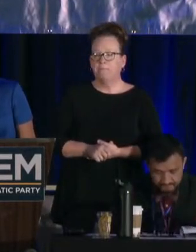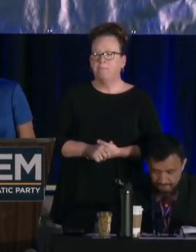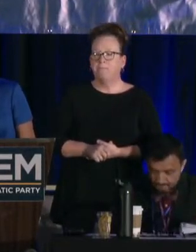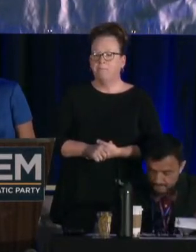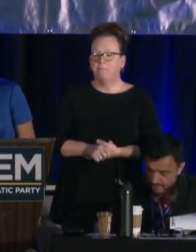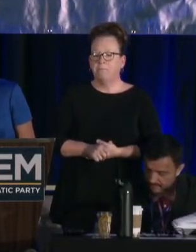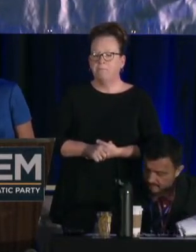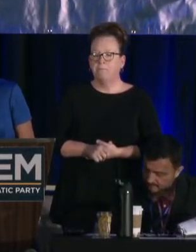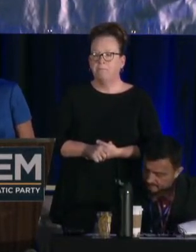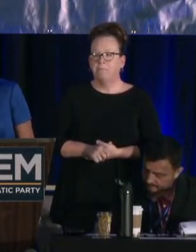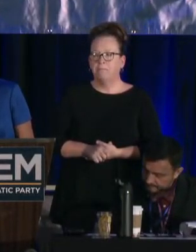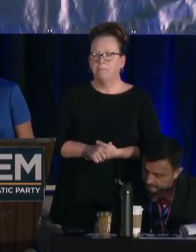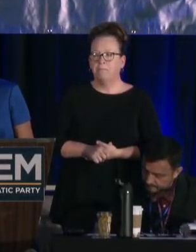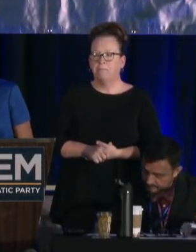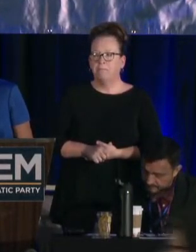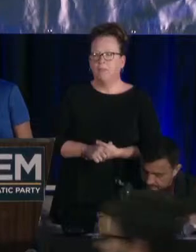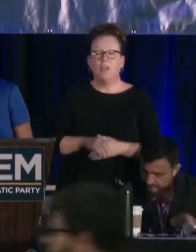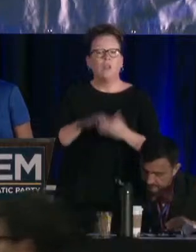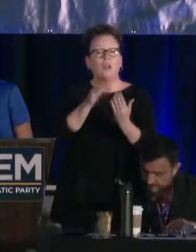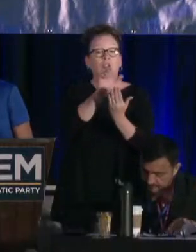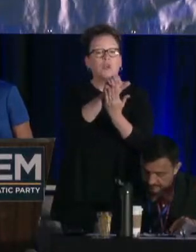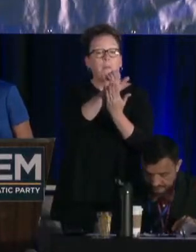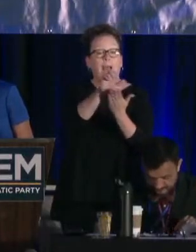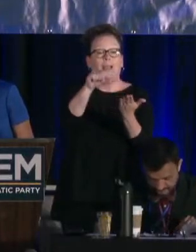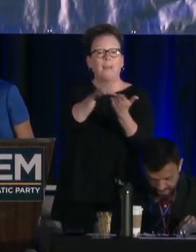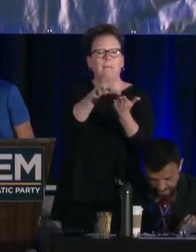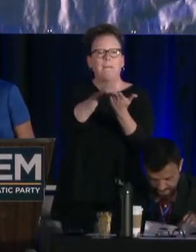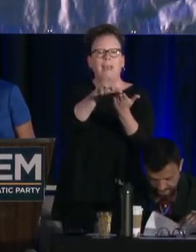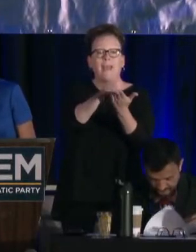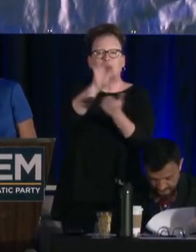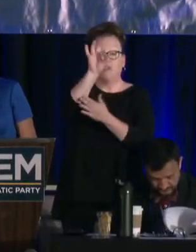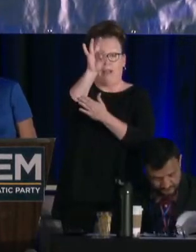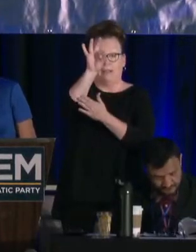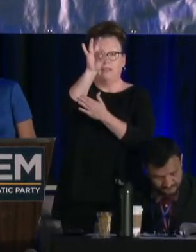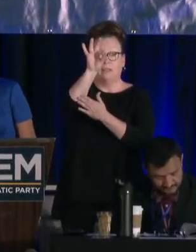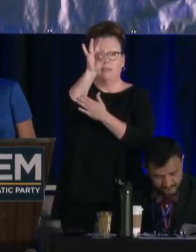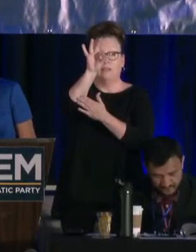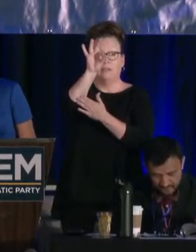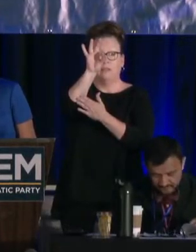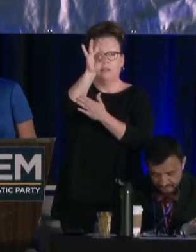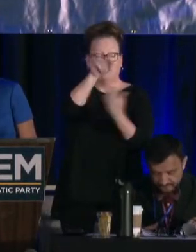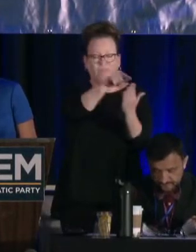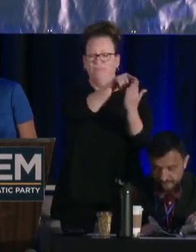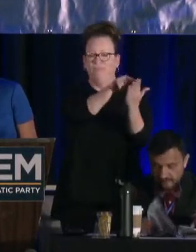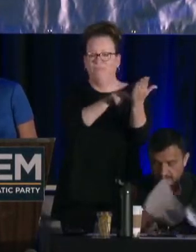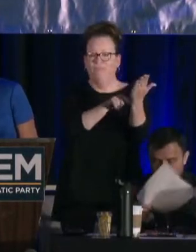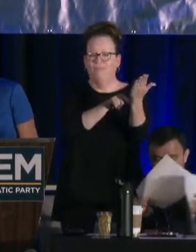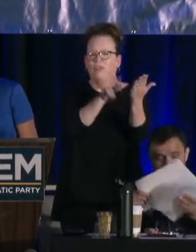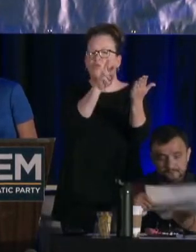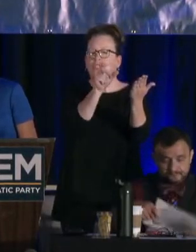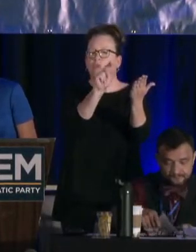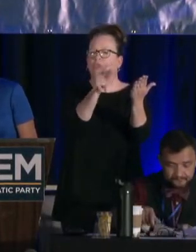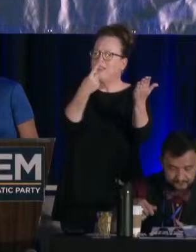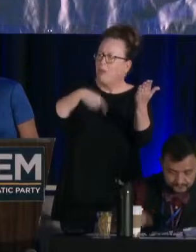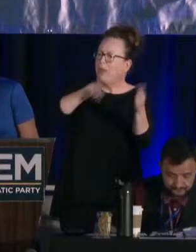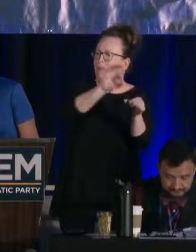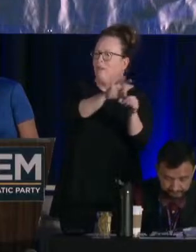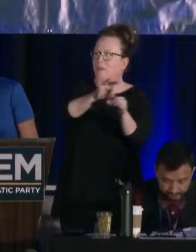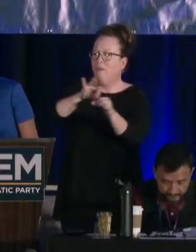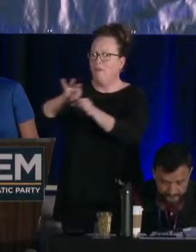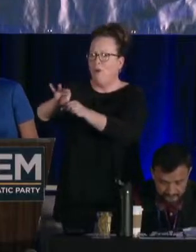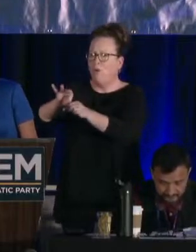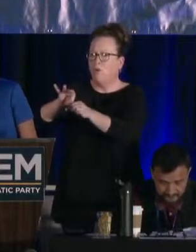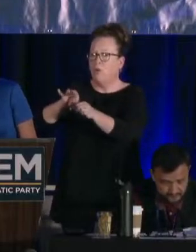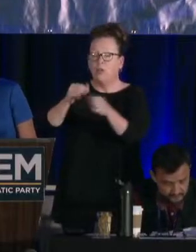So, the ones that are in your packet on page 9 are the resolutions we will be voting on. This